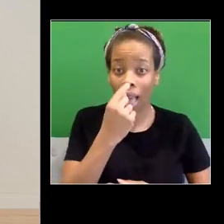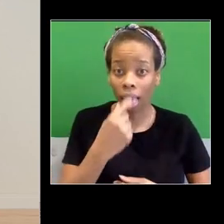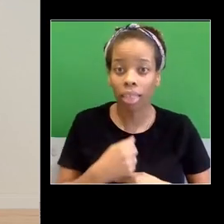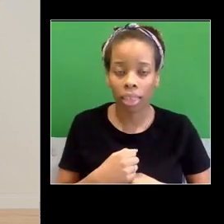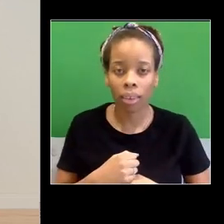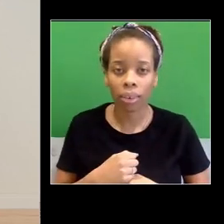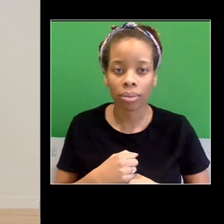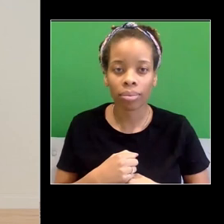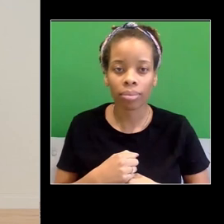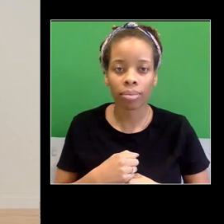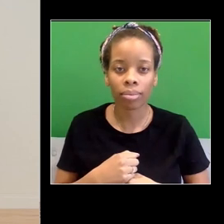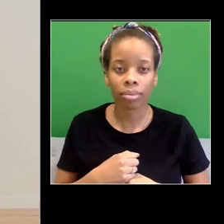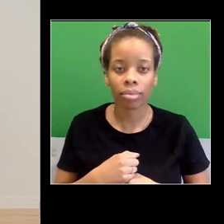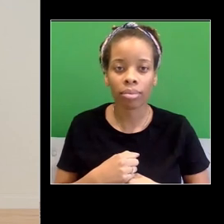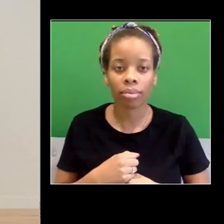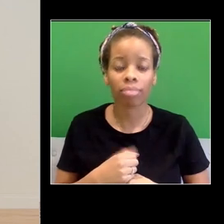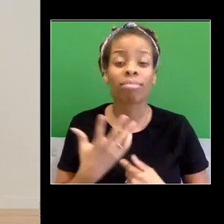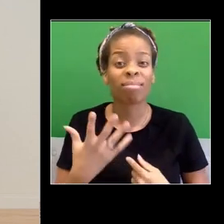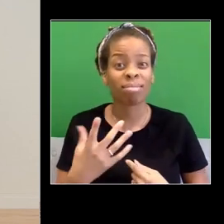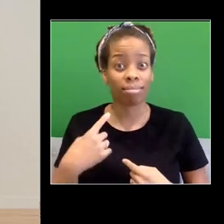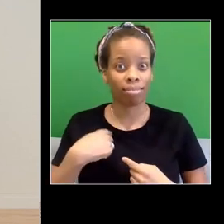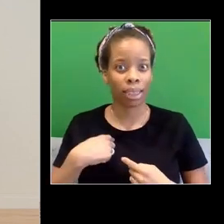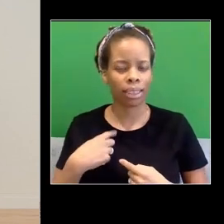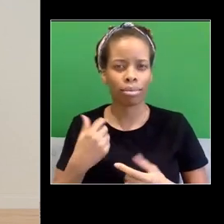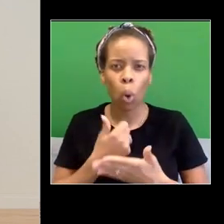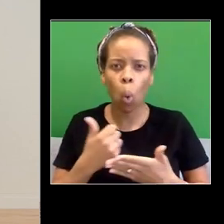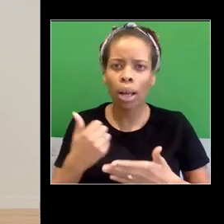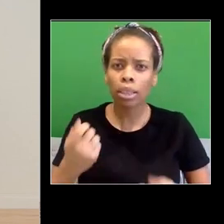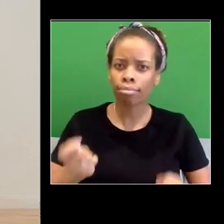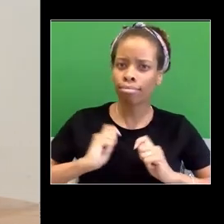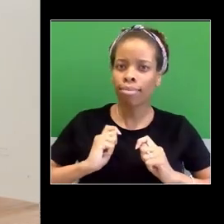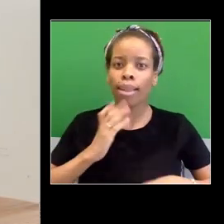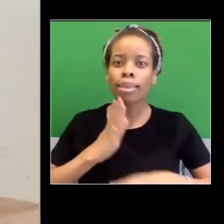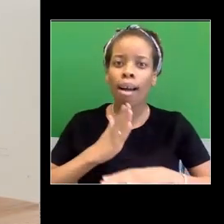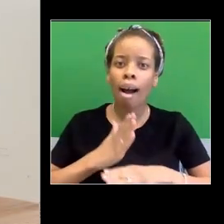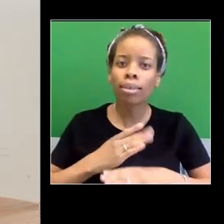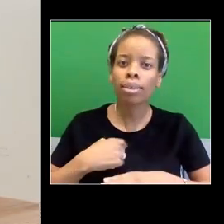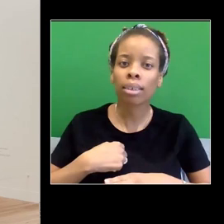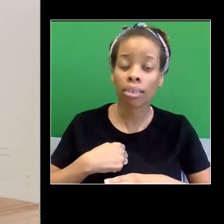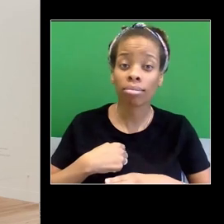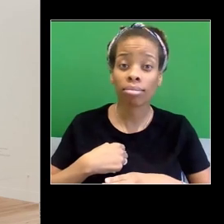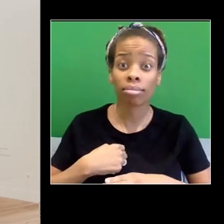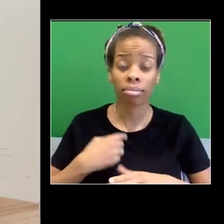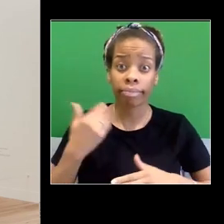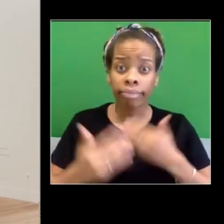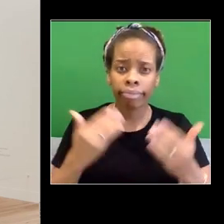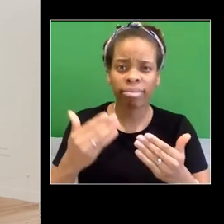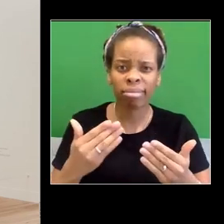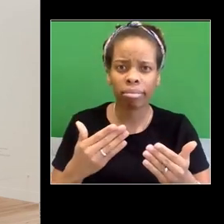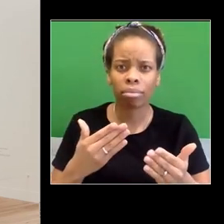it's an example of one of these things I set myself to do, and so in doing that, I don't think it really went very well,